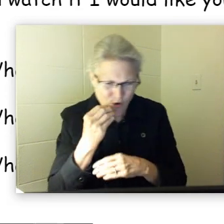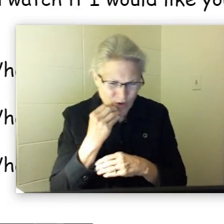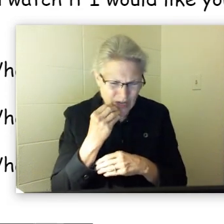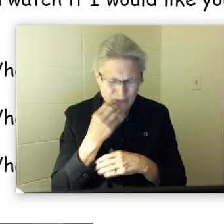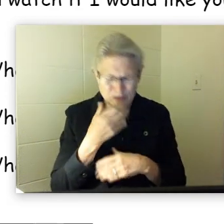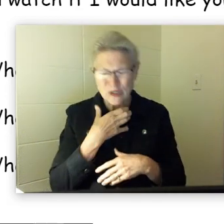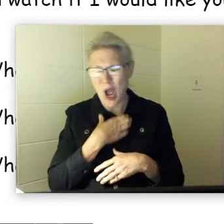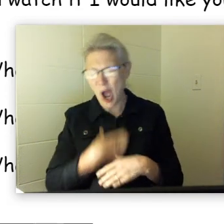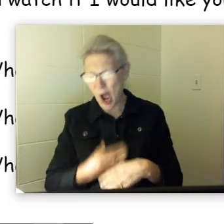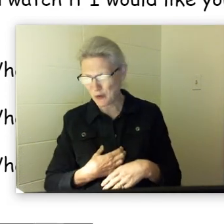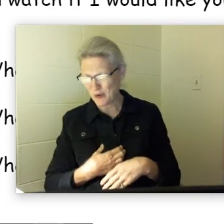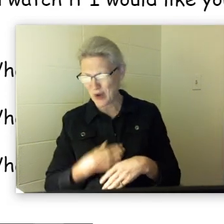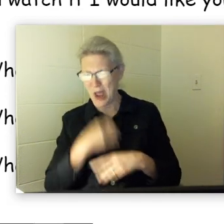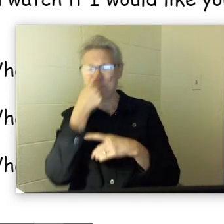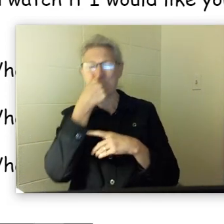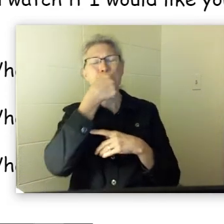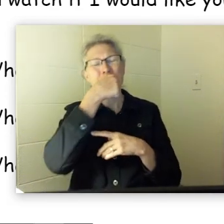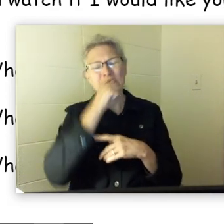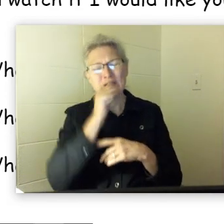all winter.